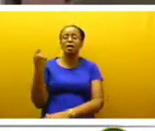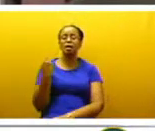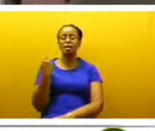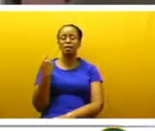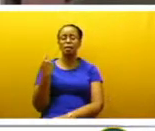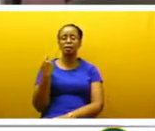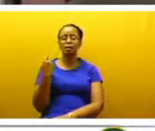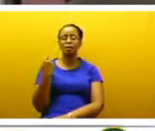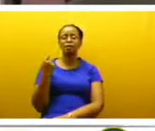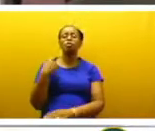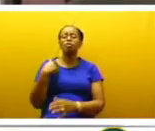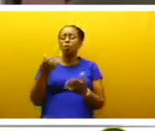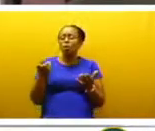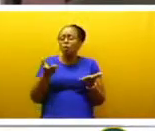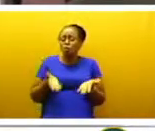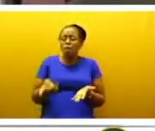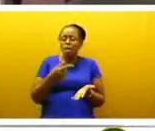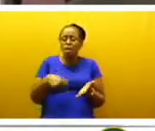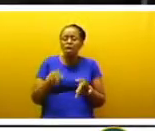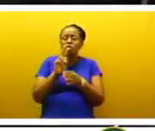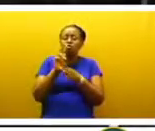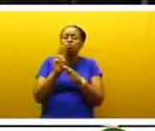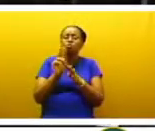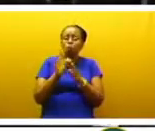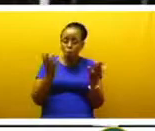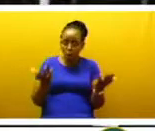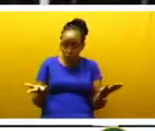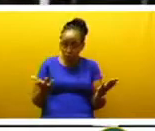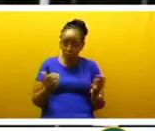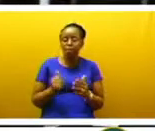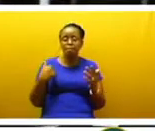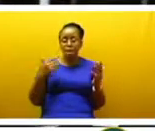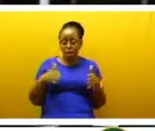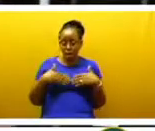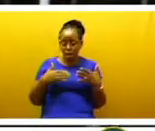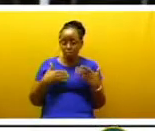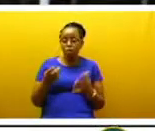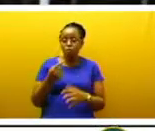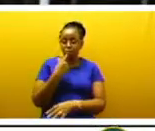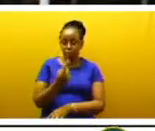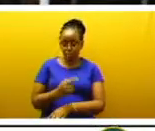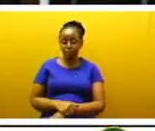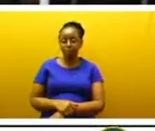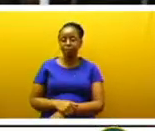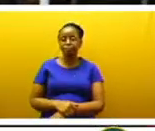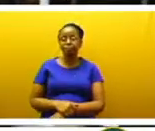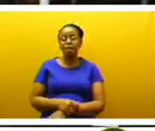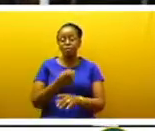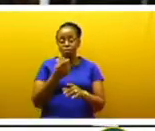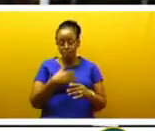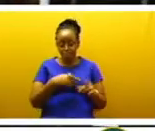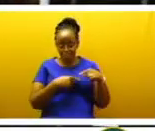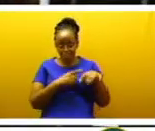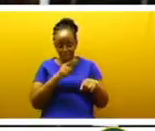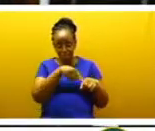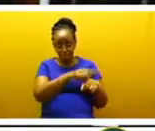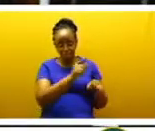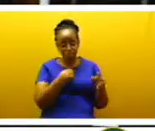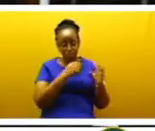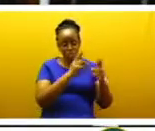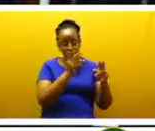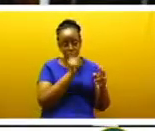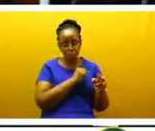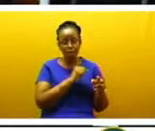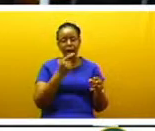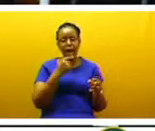be using? I'm happy to say that again from the respondent's side, I draw some